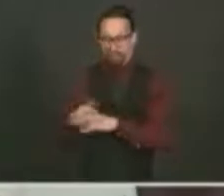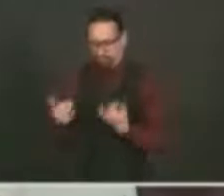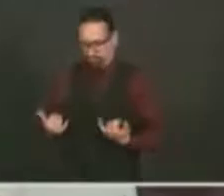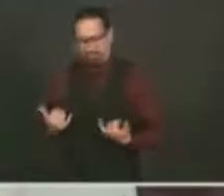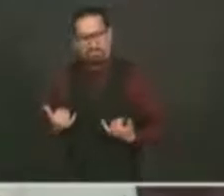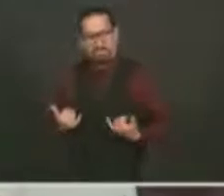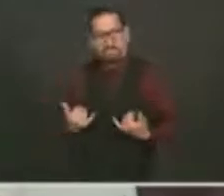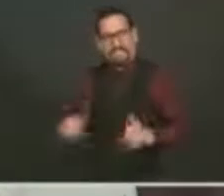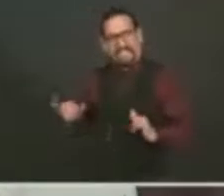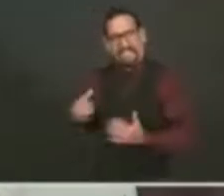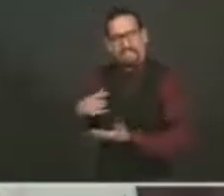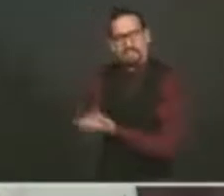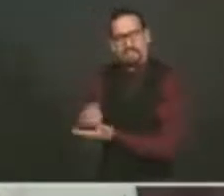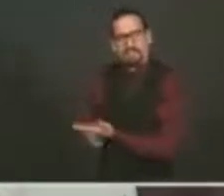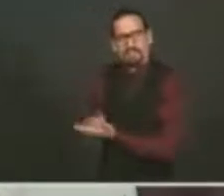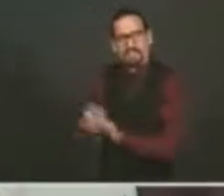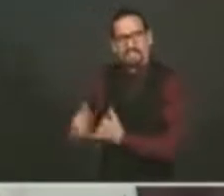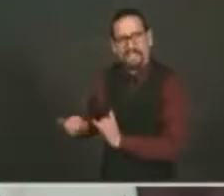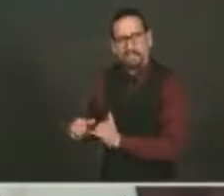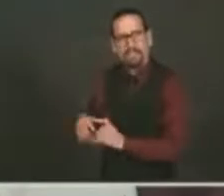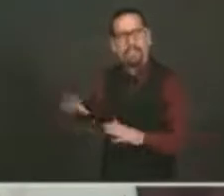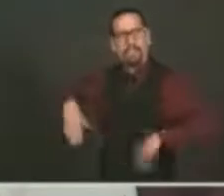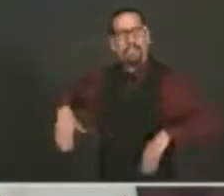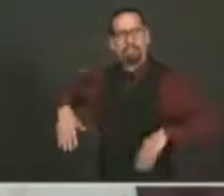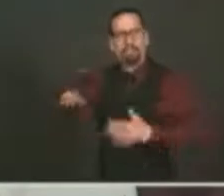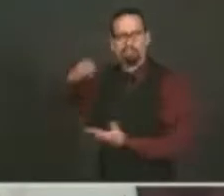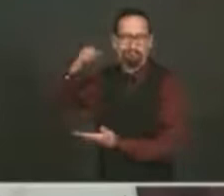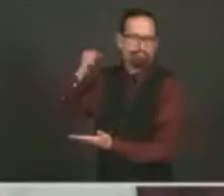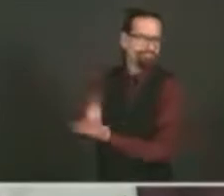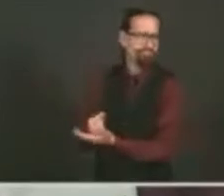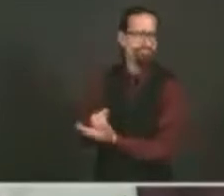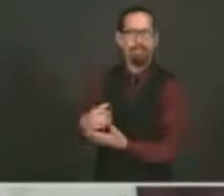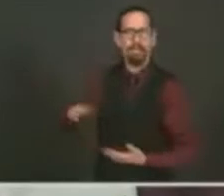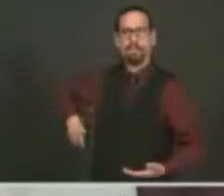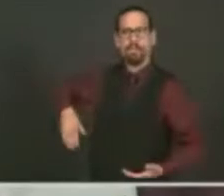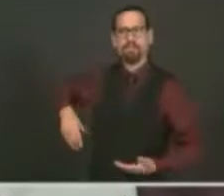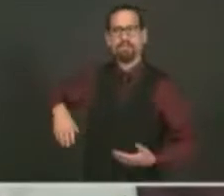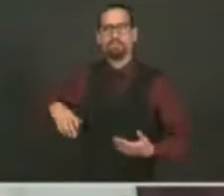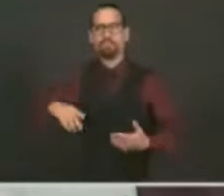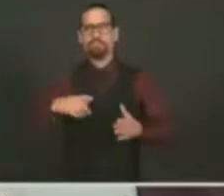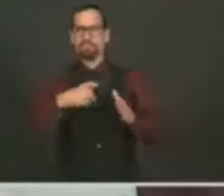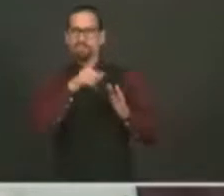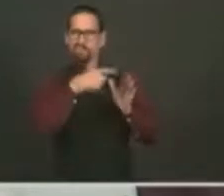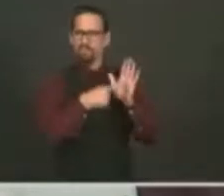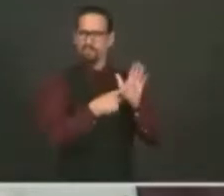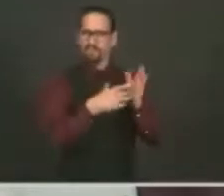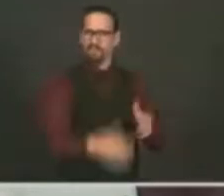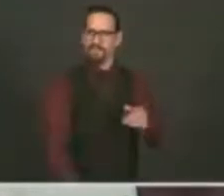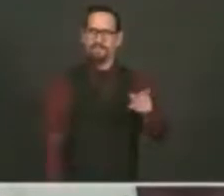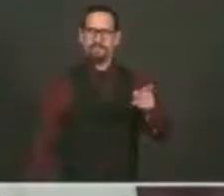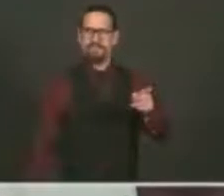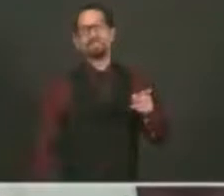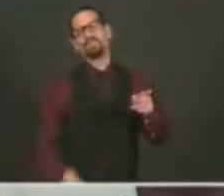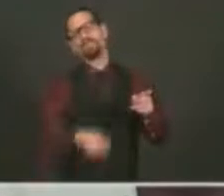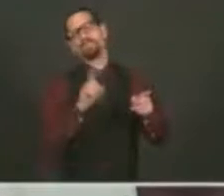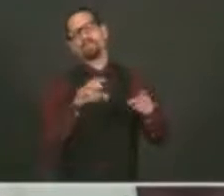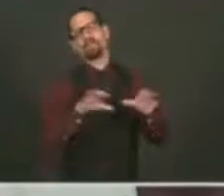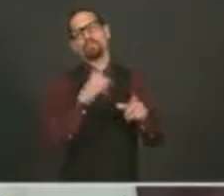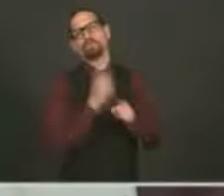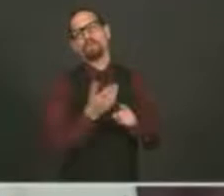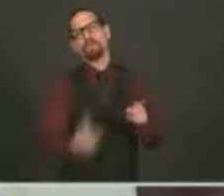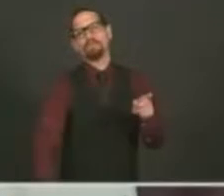to get to it. But as a leader, he ought to do the right thing, because if he cares about the businesses and small businesses in his